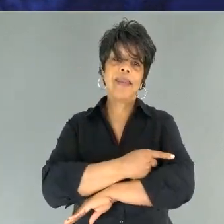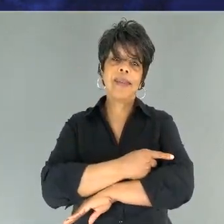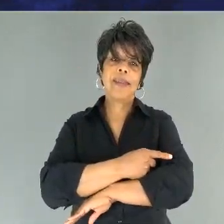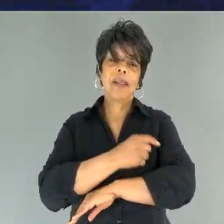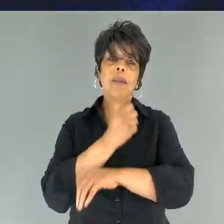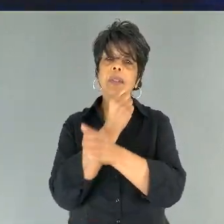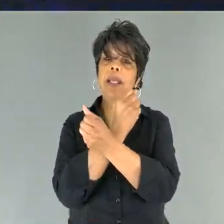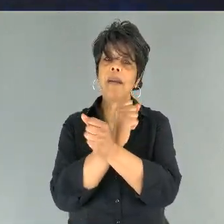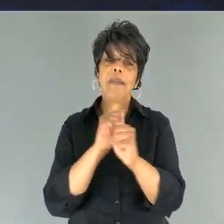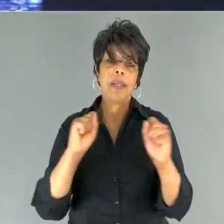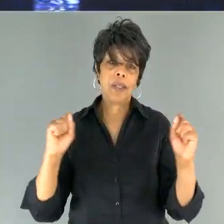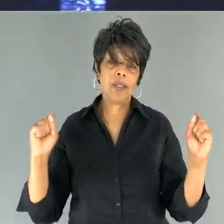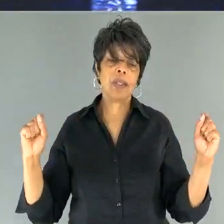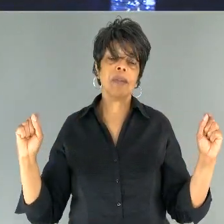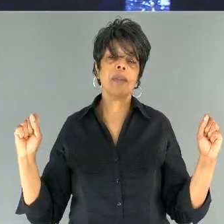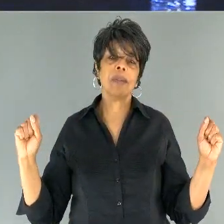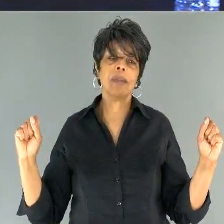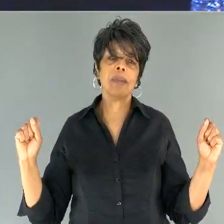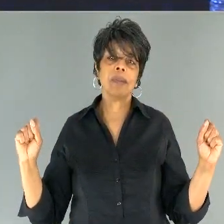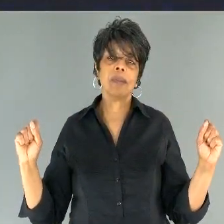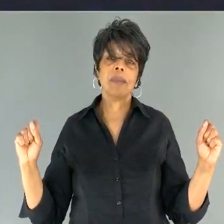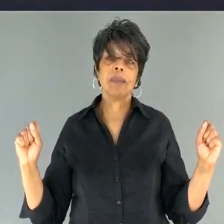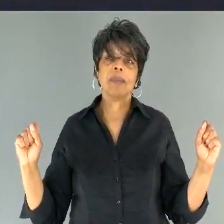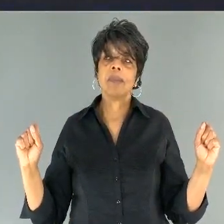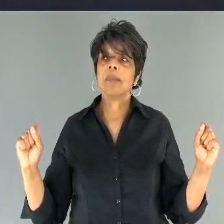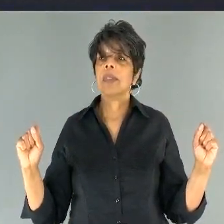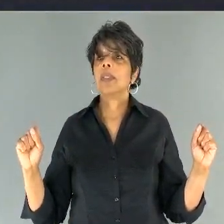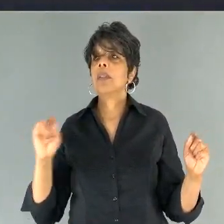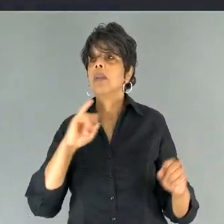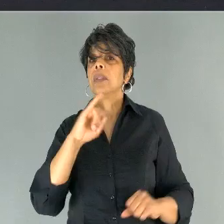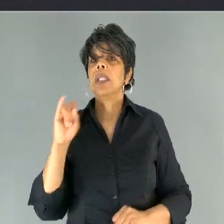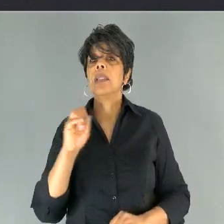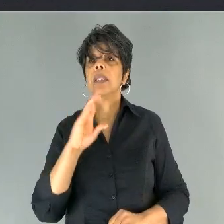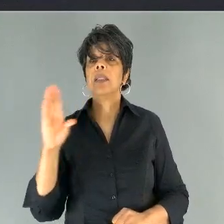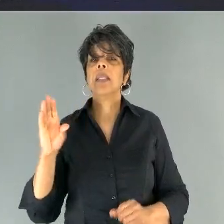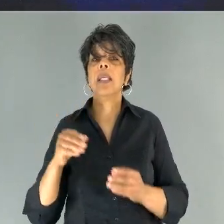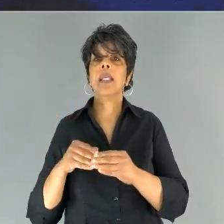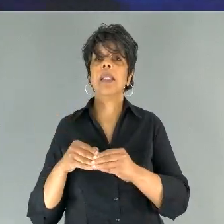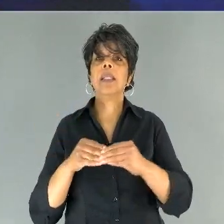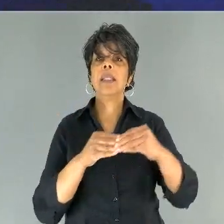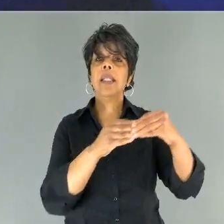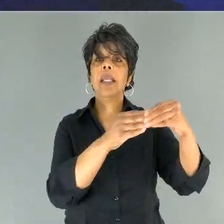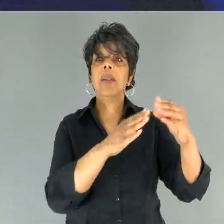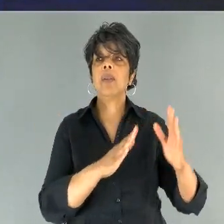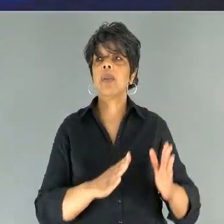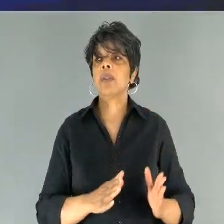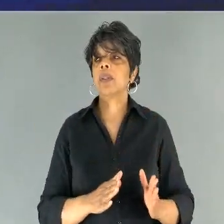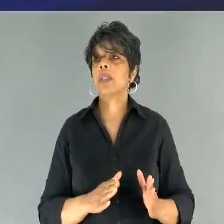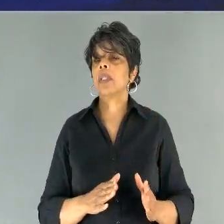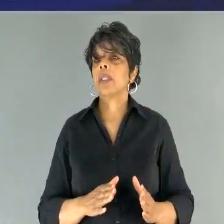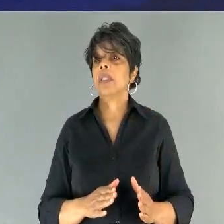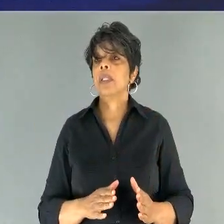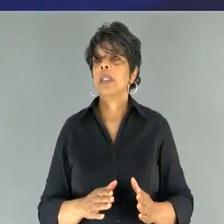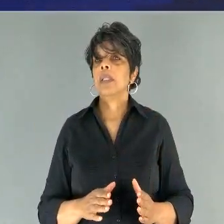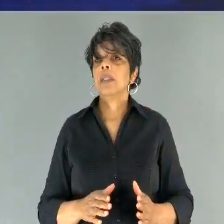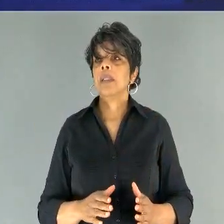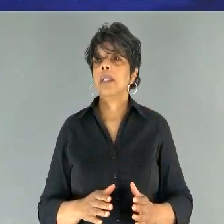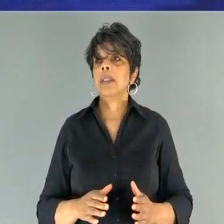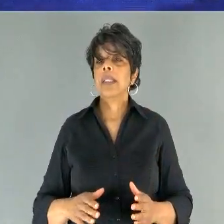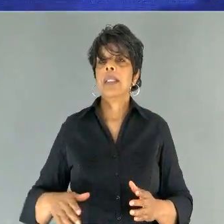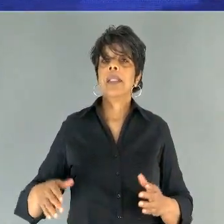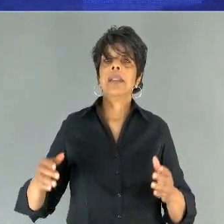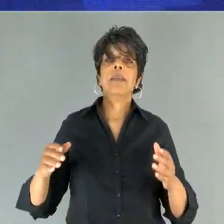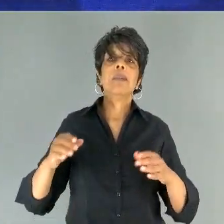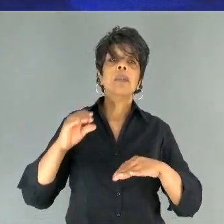And to the best of our abilities, Jubilee and leaders, if we can just silence the sanctuary, and if we can limit the movement